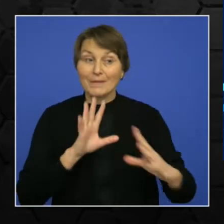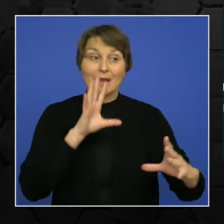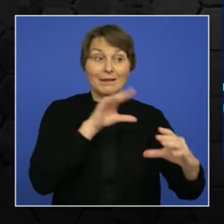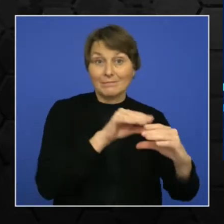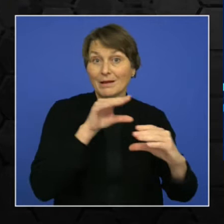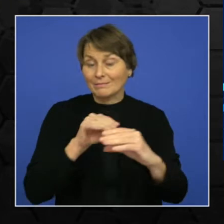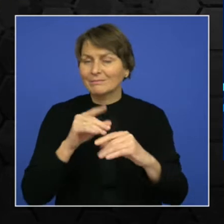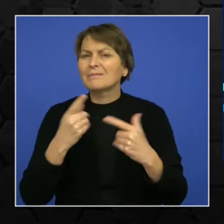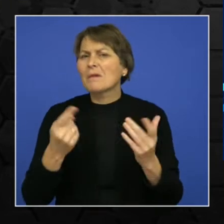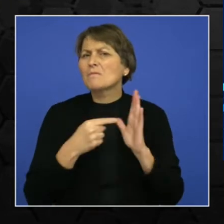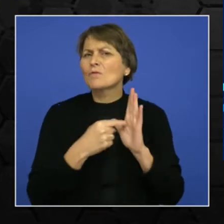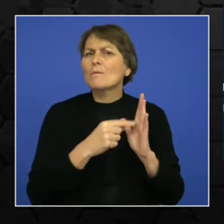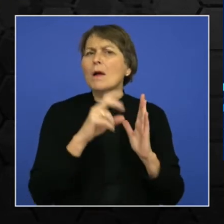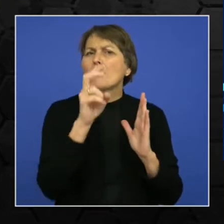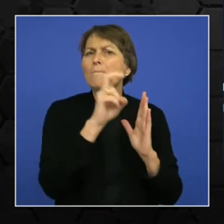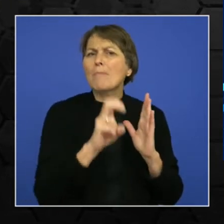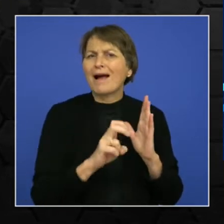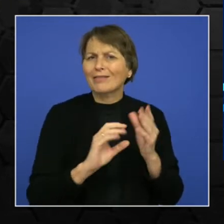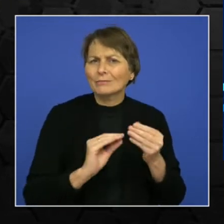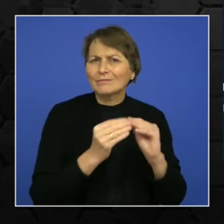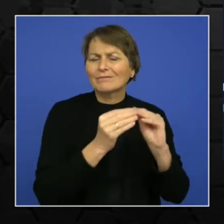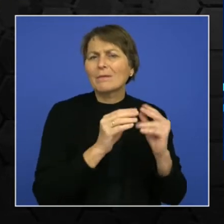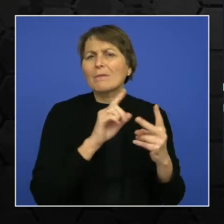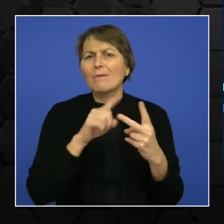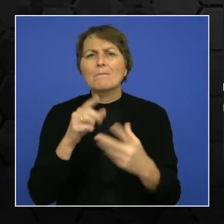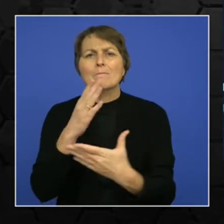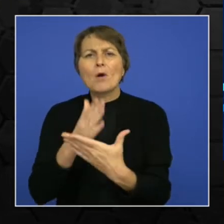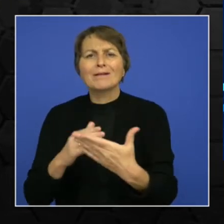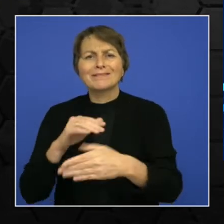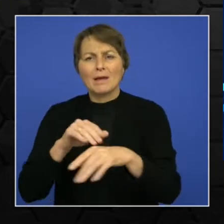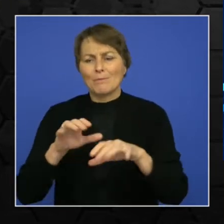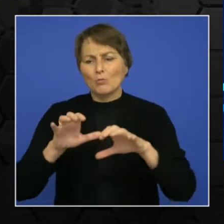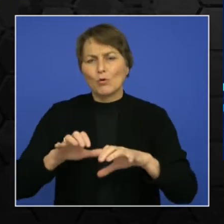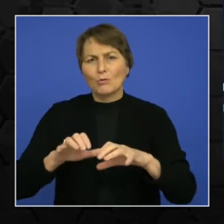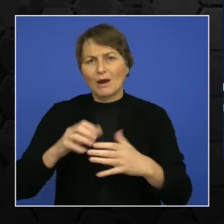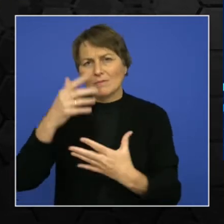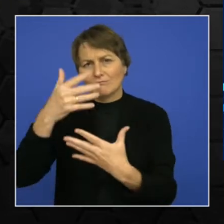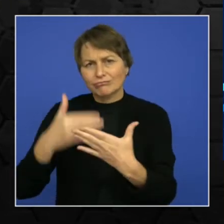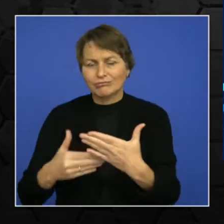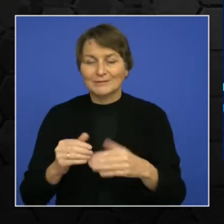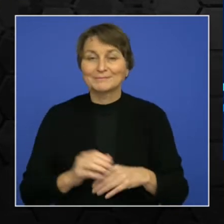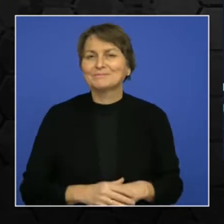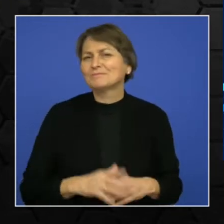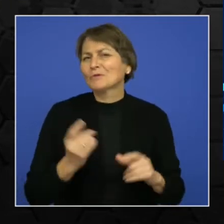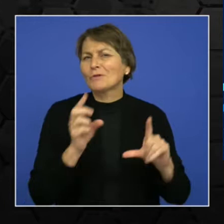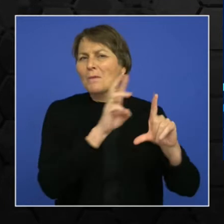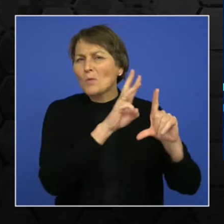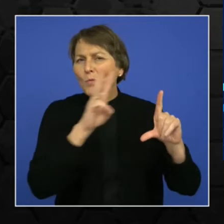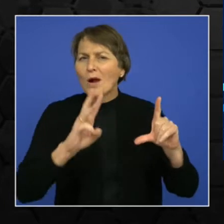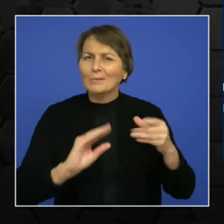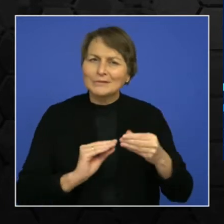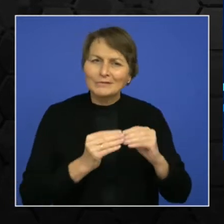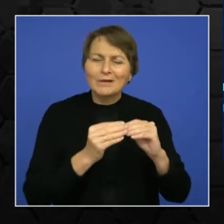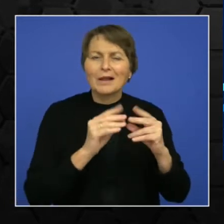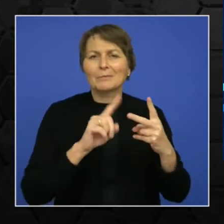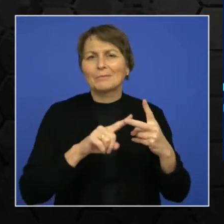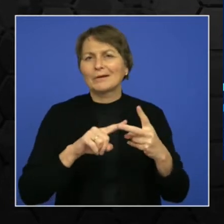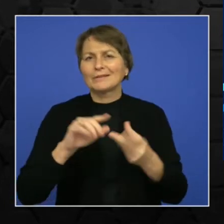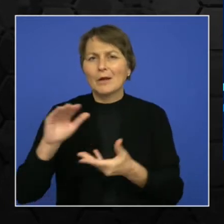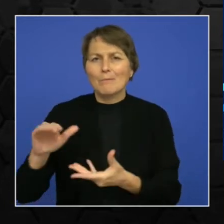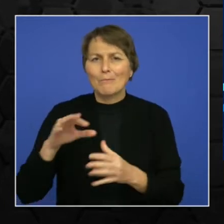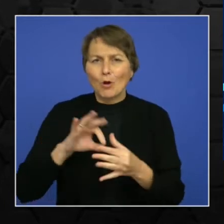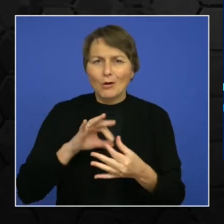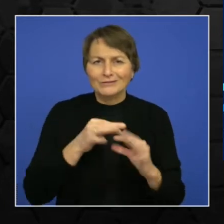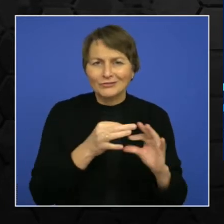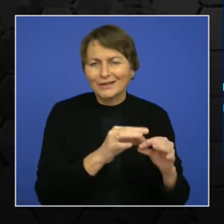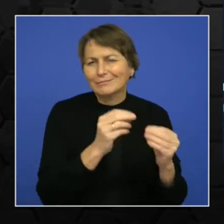fundamental programmer. And my areas of interest lie in healthcare development, web development, cloud computing, and blockchain. Yeah, that's about